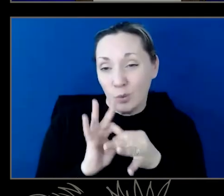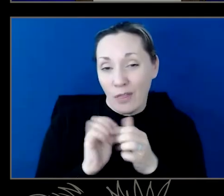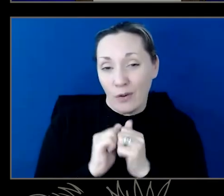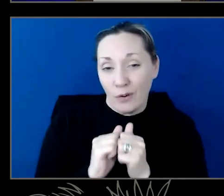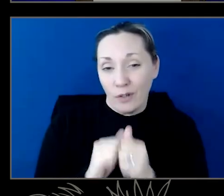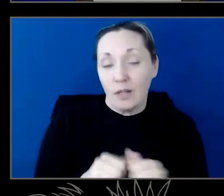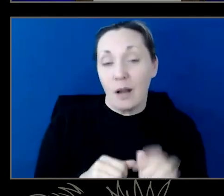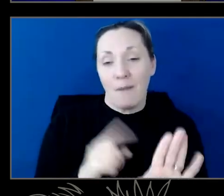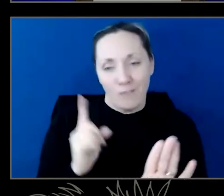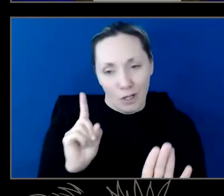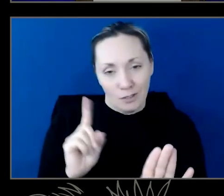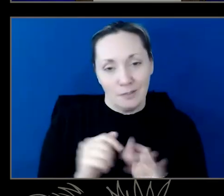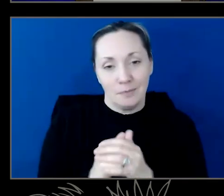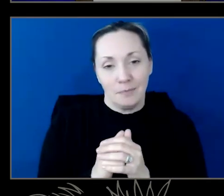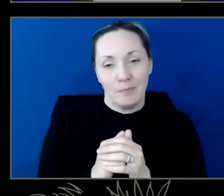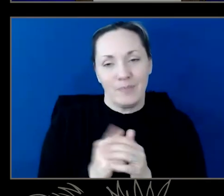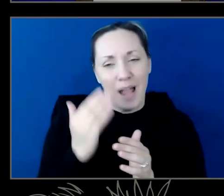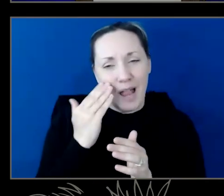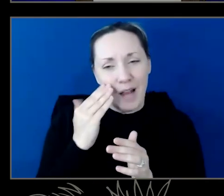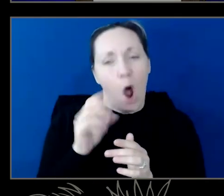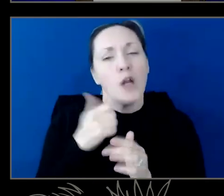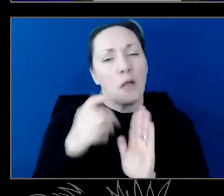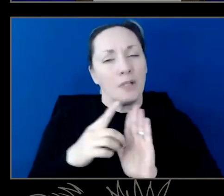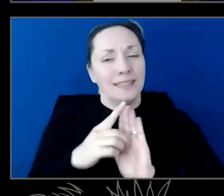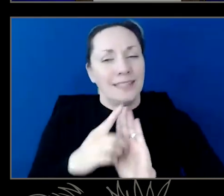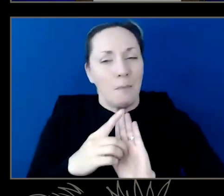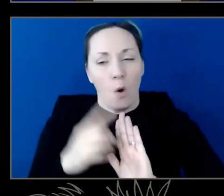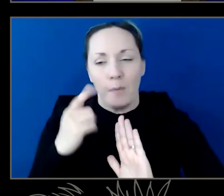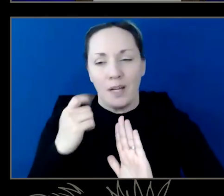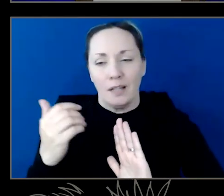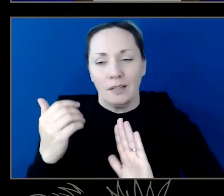But first, another demo, because